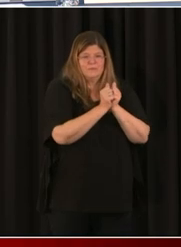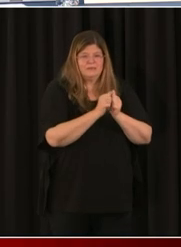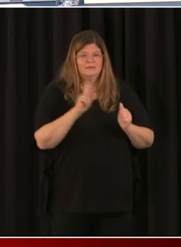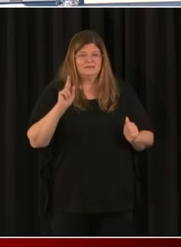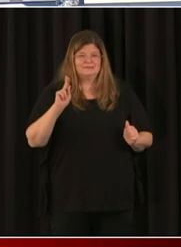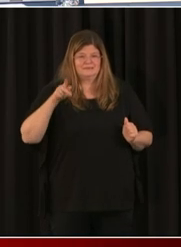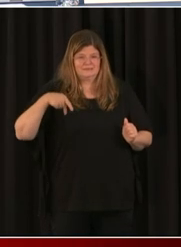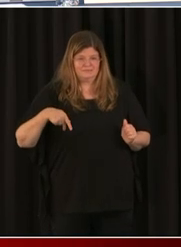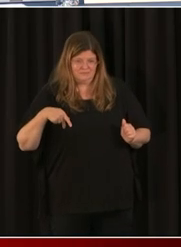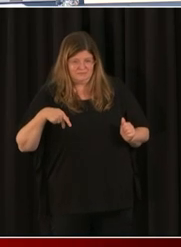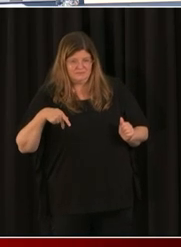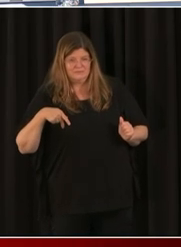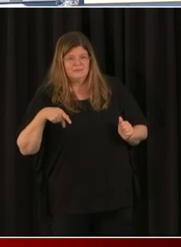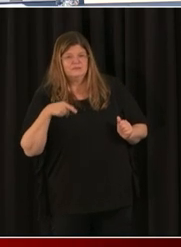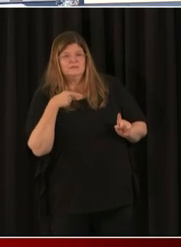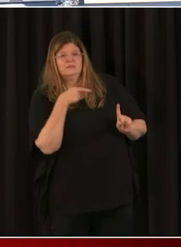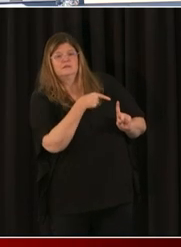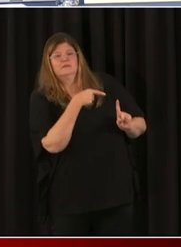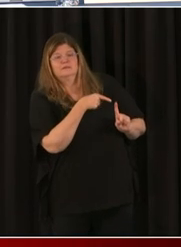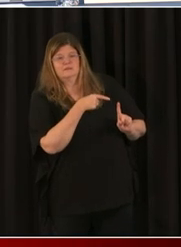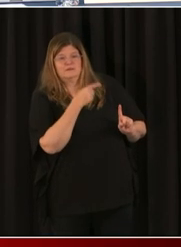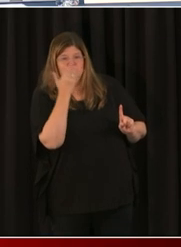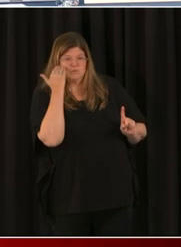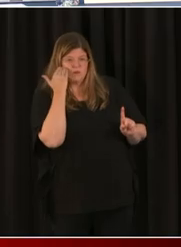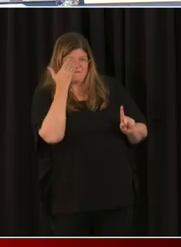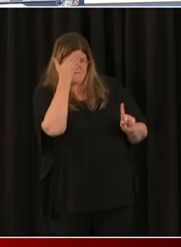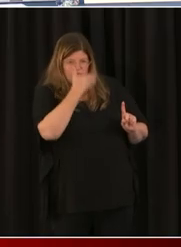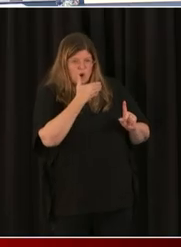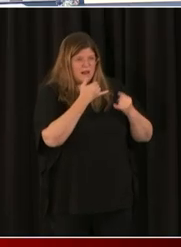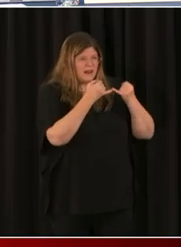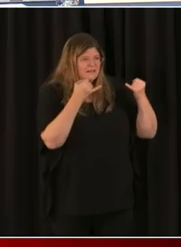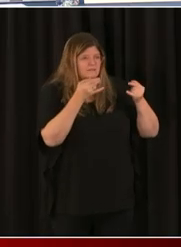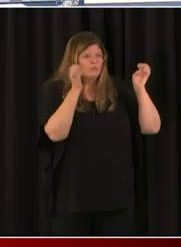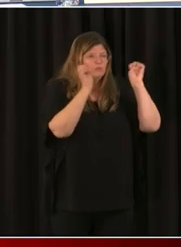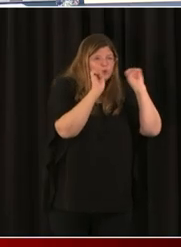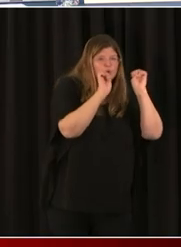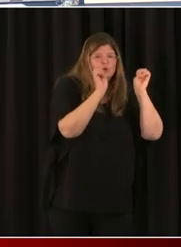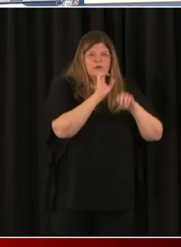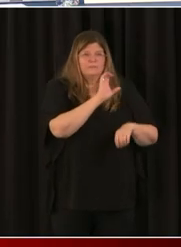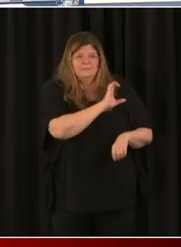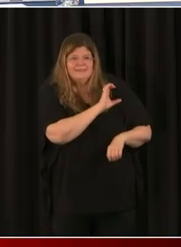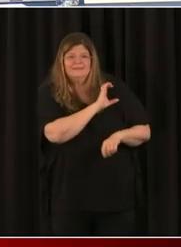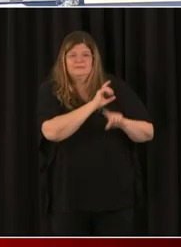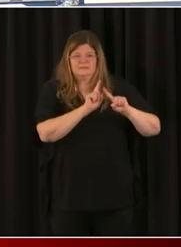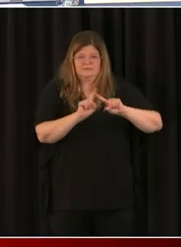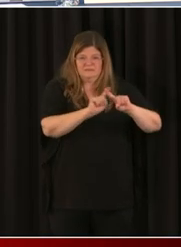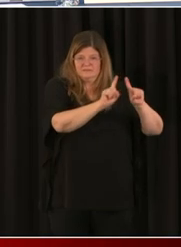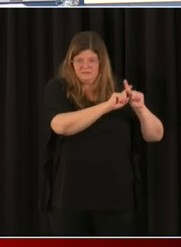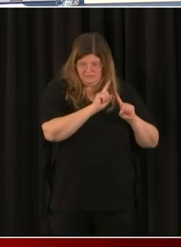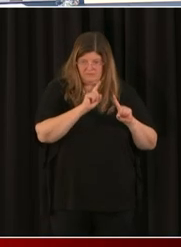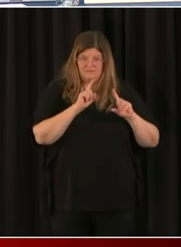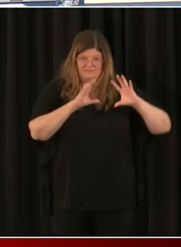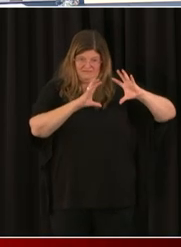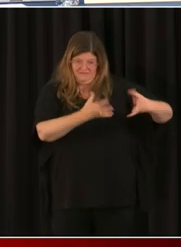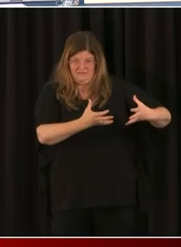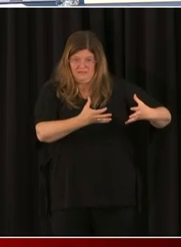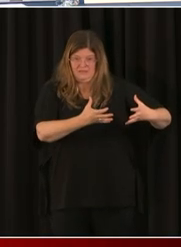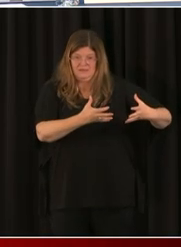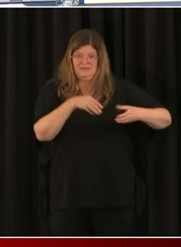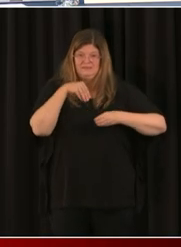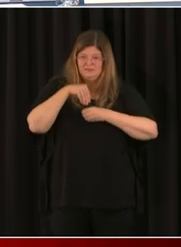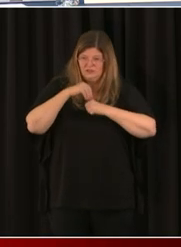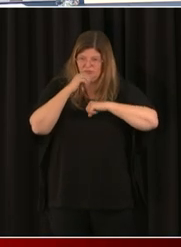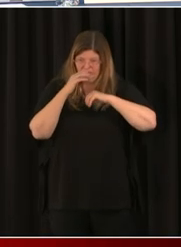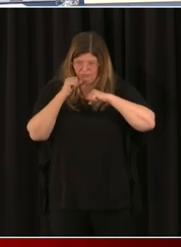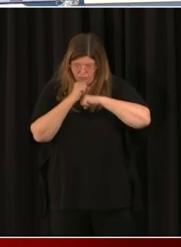some public health frontline workers and our emergency medical services providers. So that's a population or an infrastructure